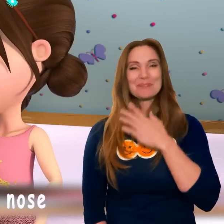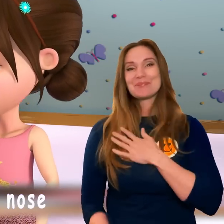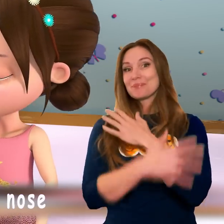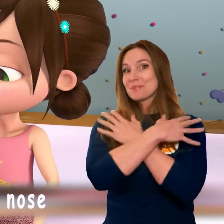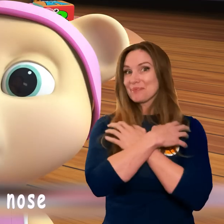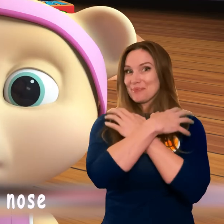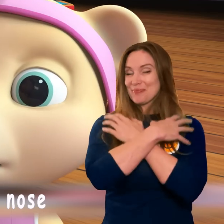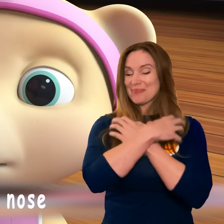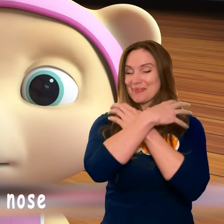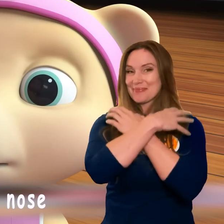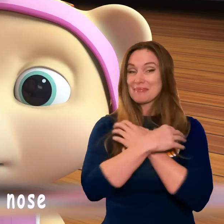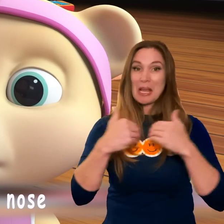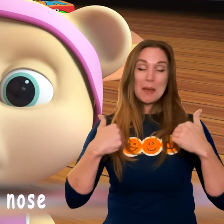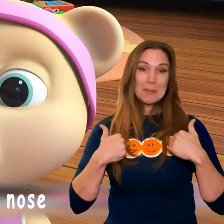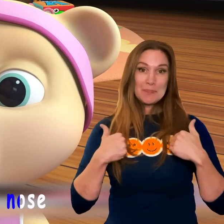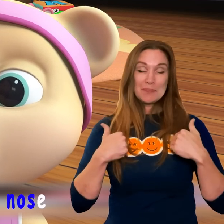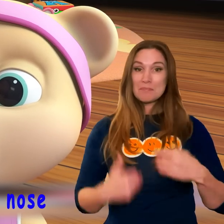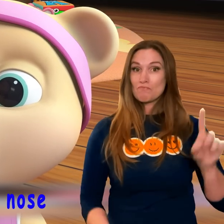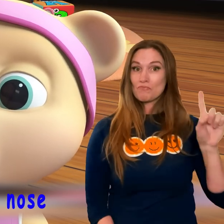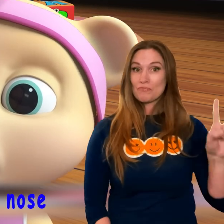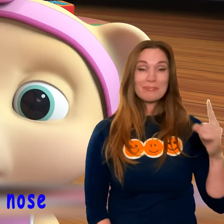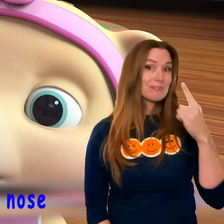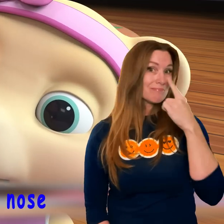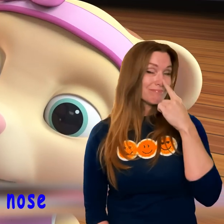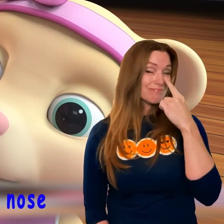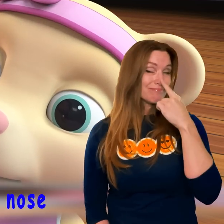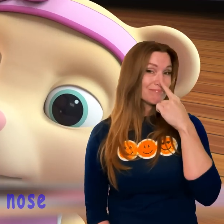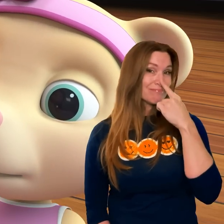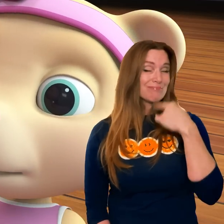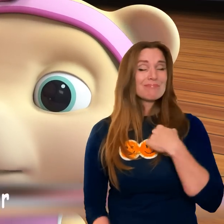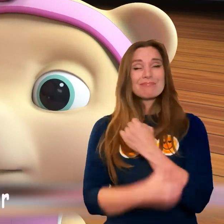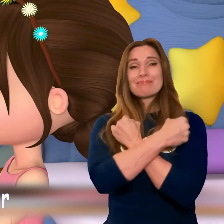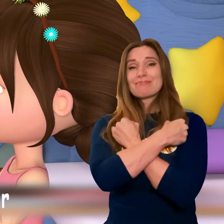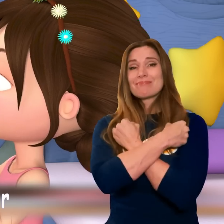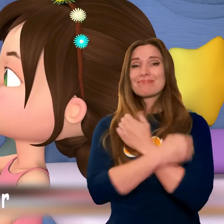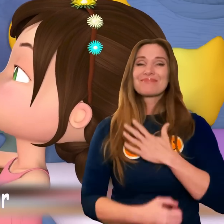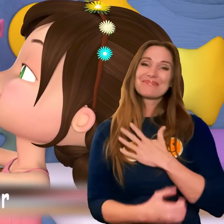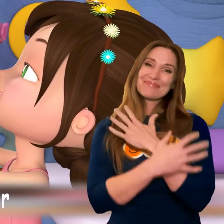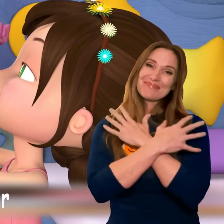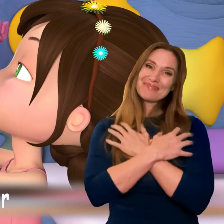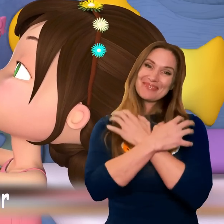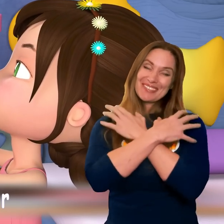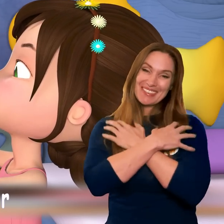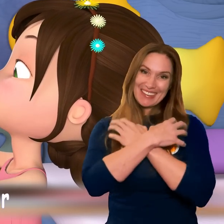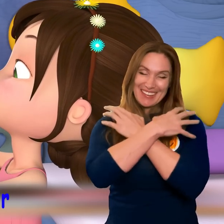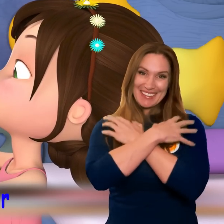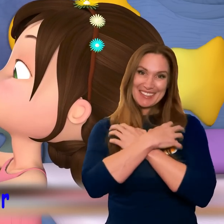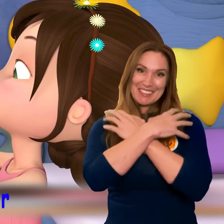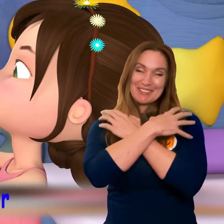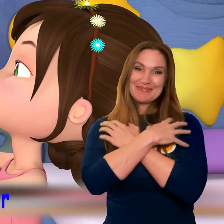one knows my teddy bear has one knows I love